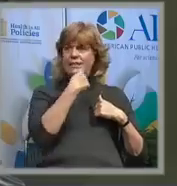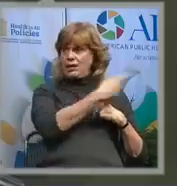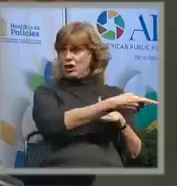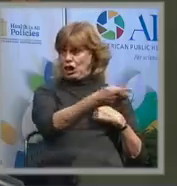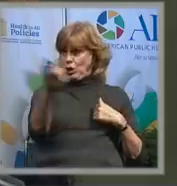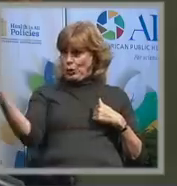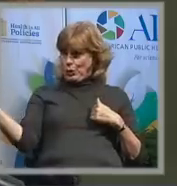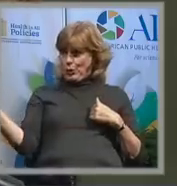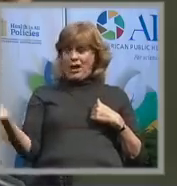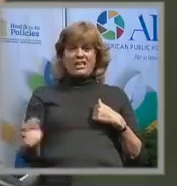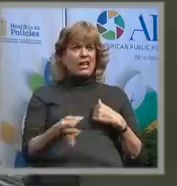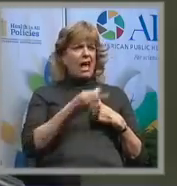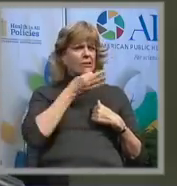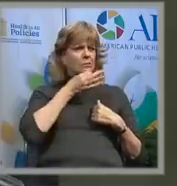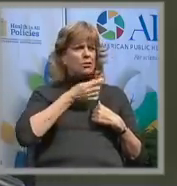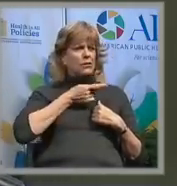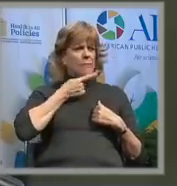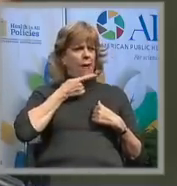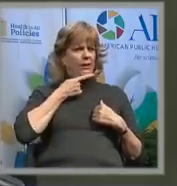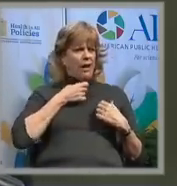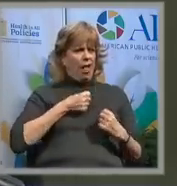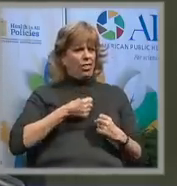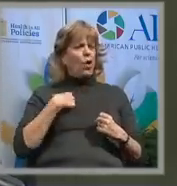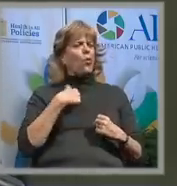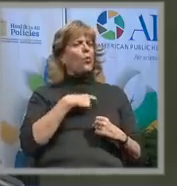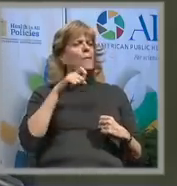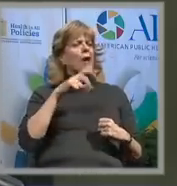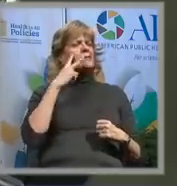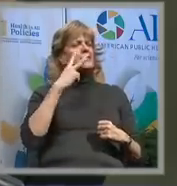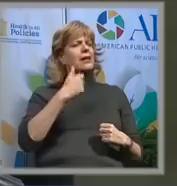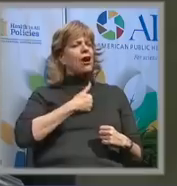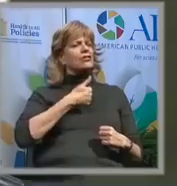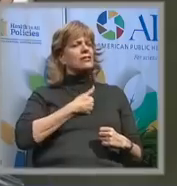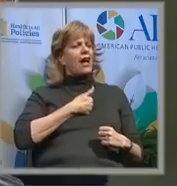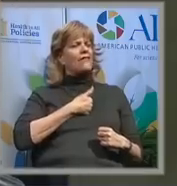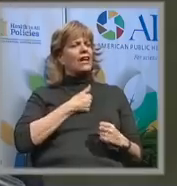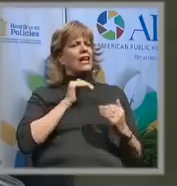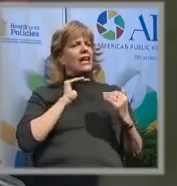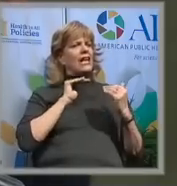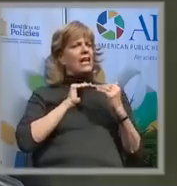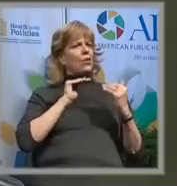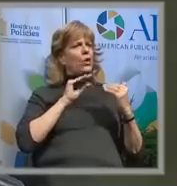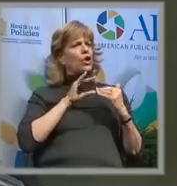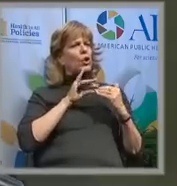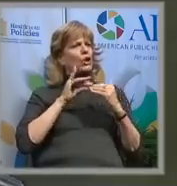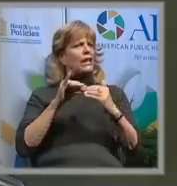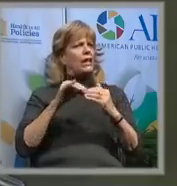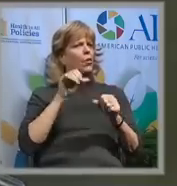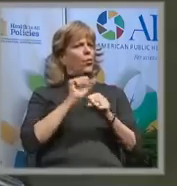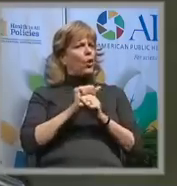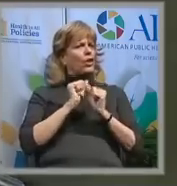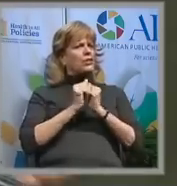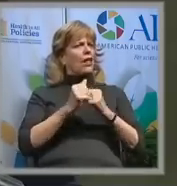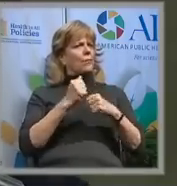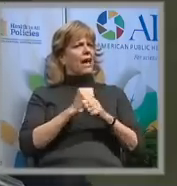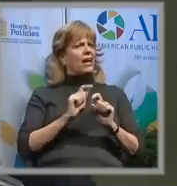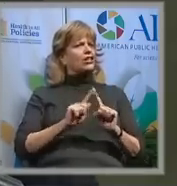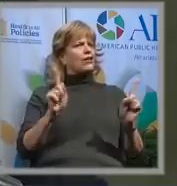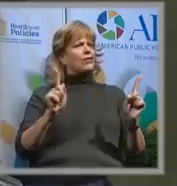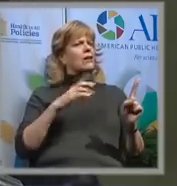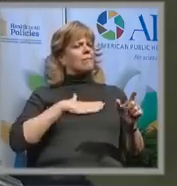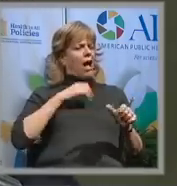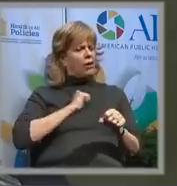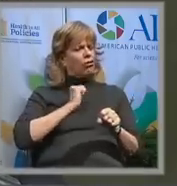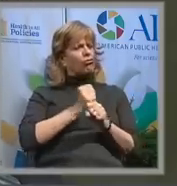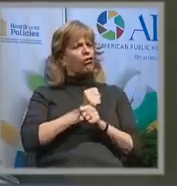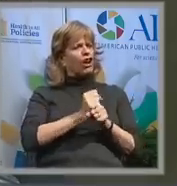as experts in public health that we must see ourselves as the same, people who are leading and working to make a difference. My career